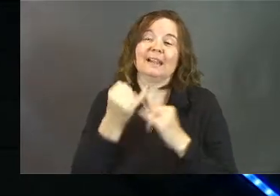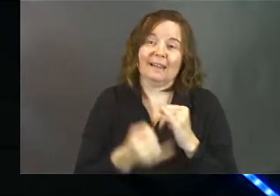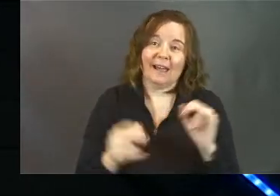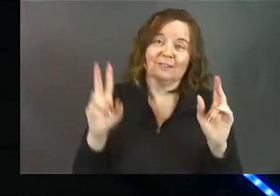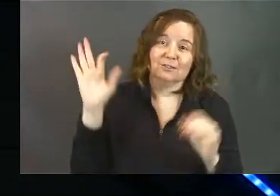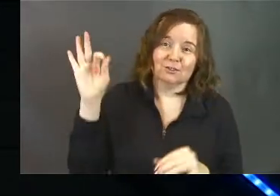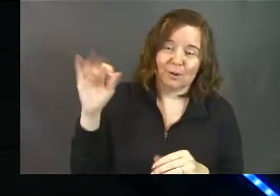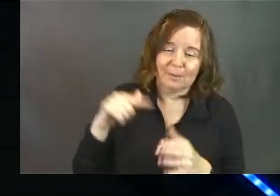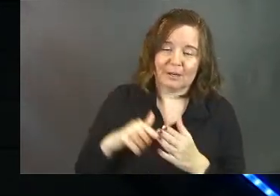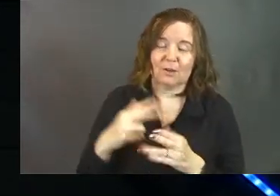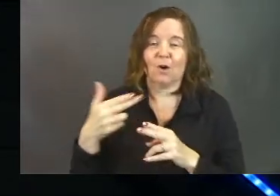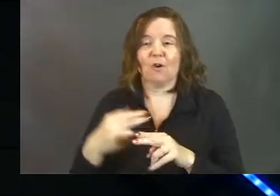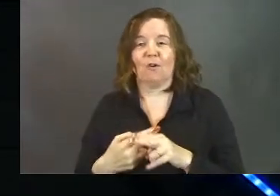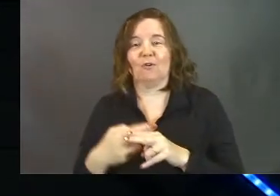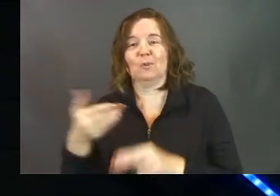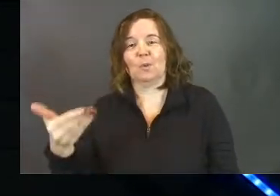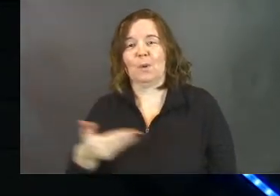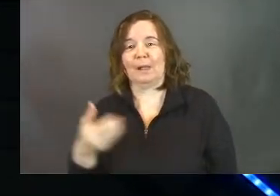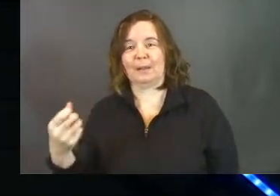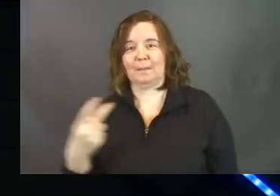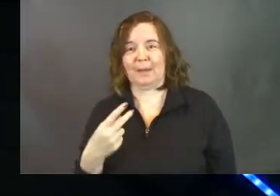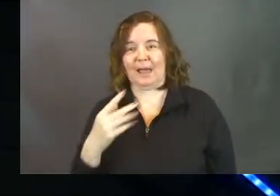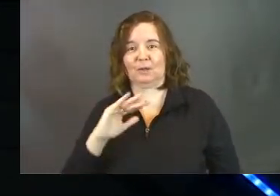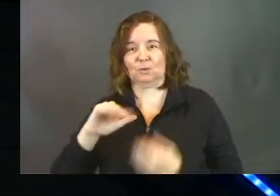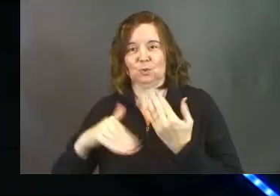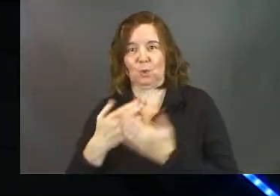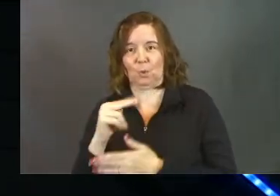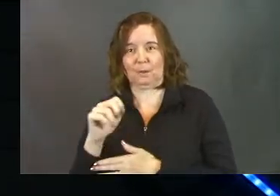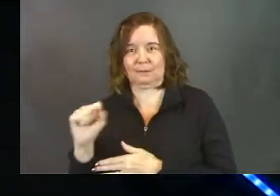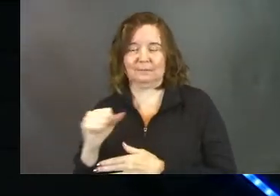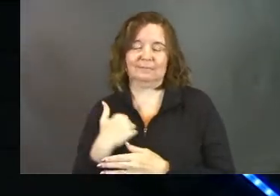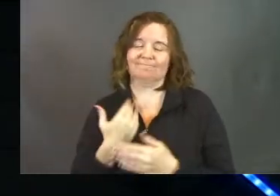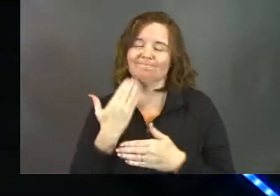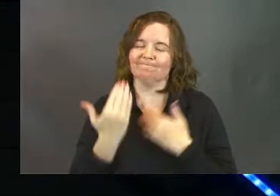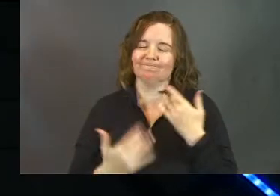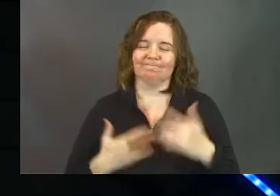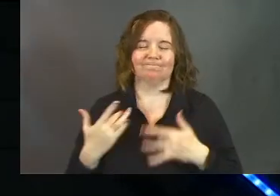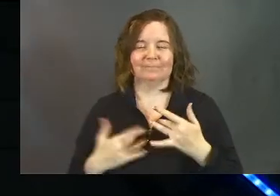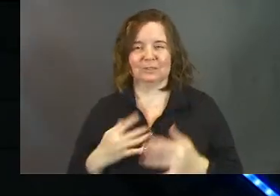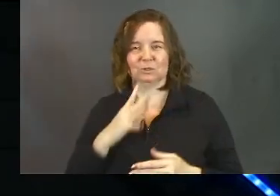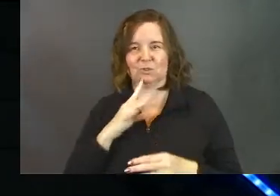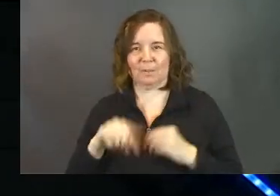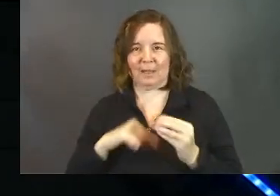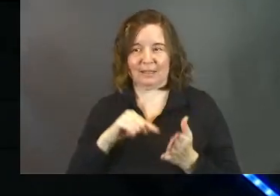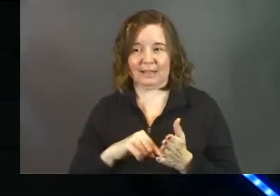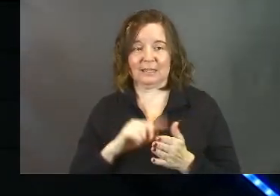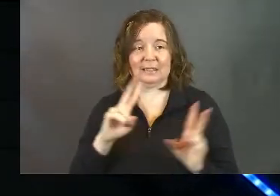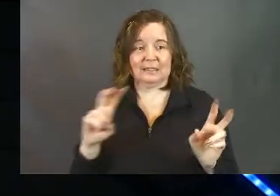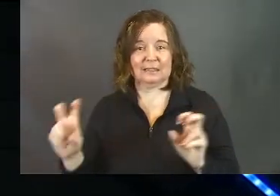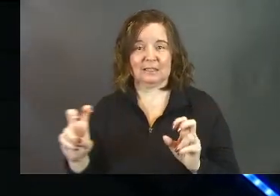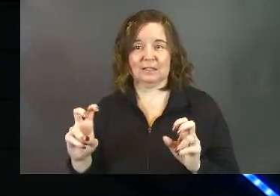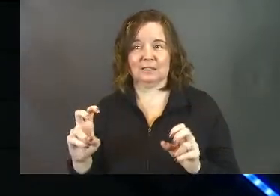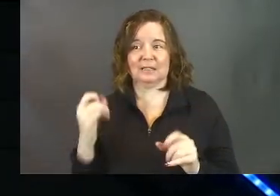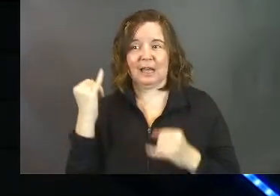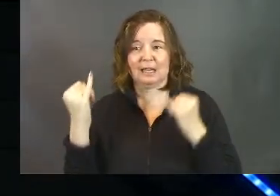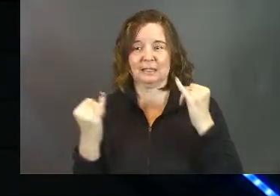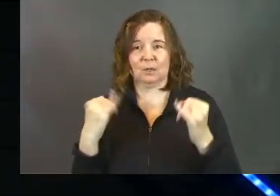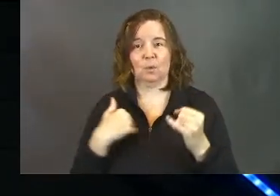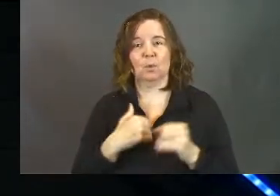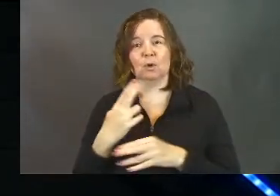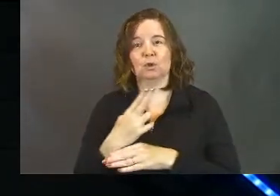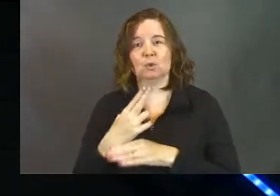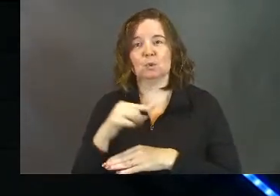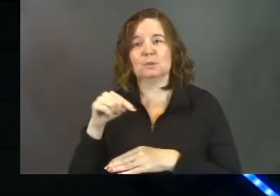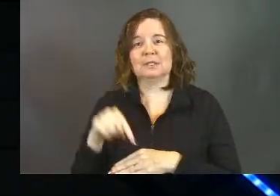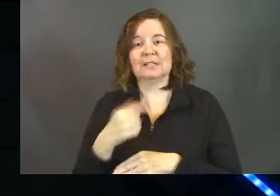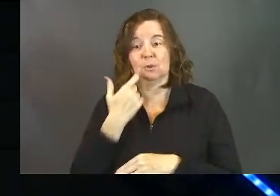sermon in this series called Welcome Back to Wholeness. And so excited to be getting to talk about this. This whole series, the whole idea was we're using